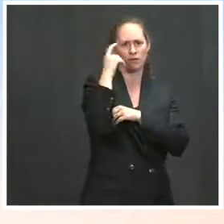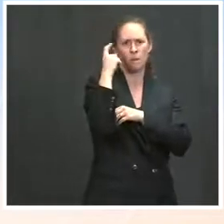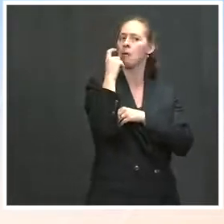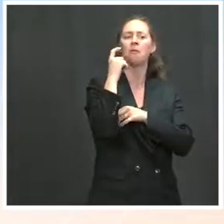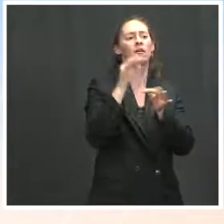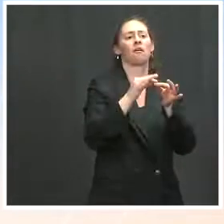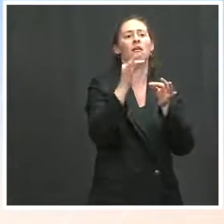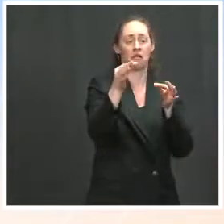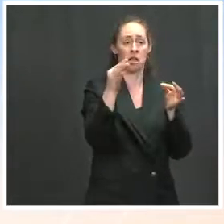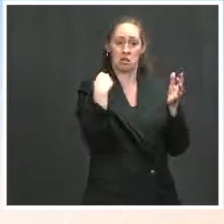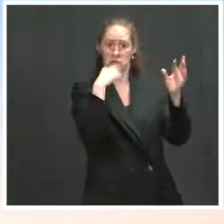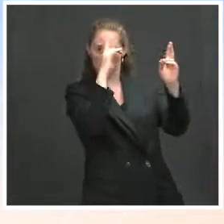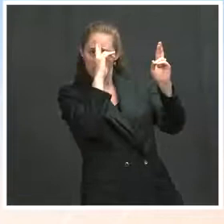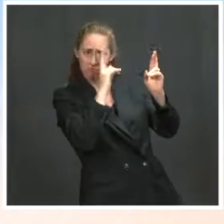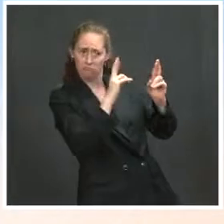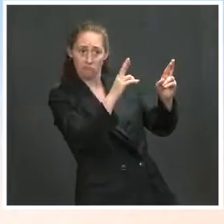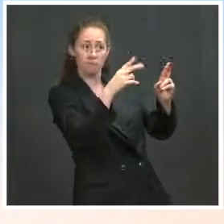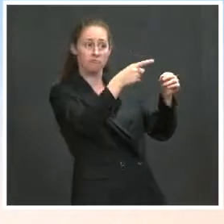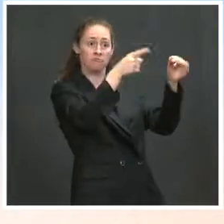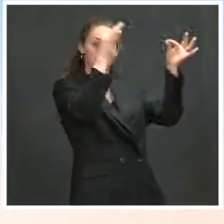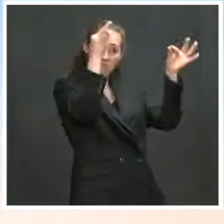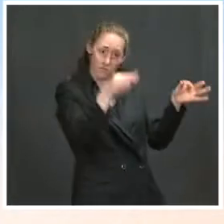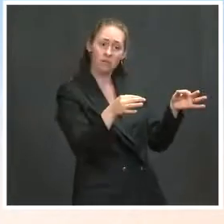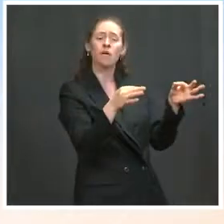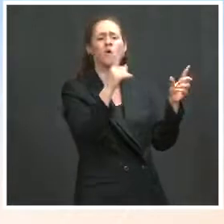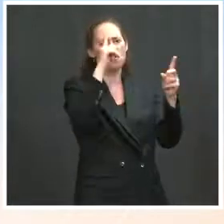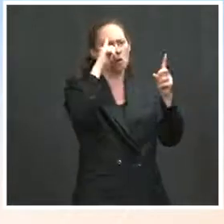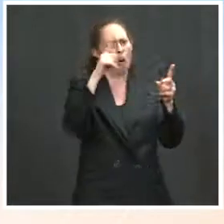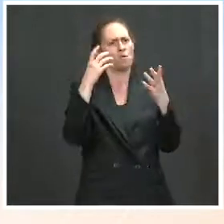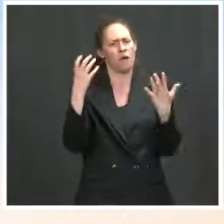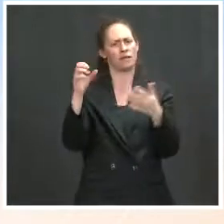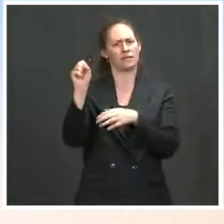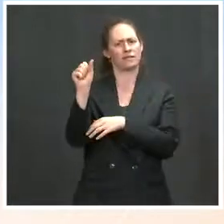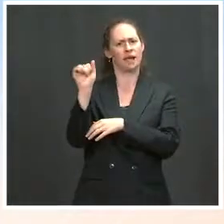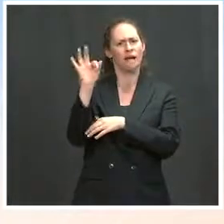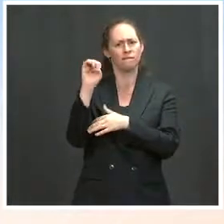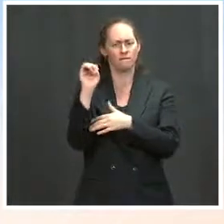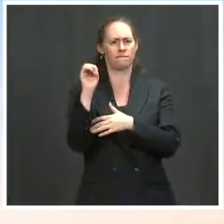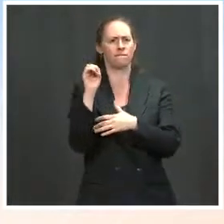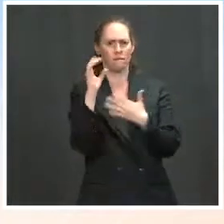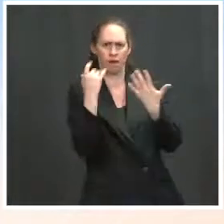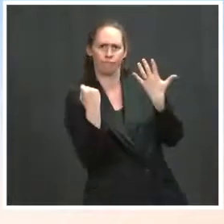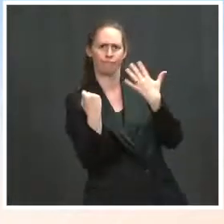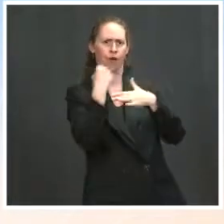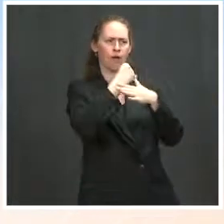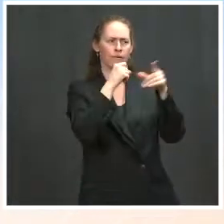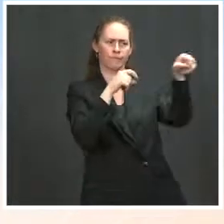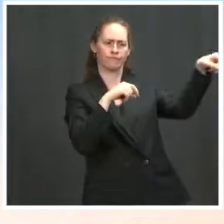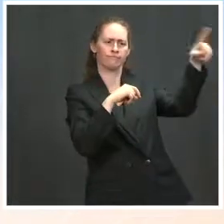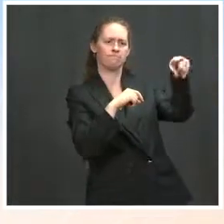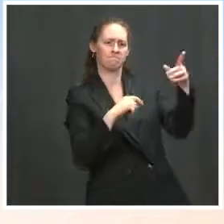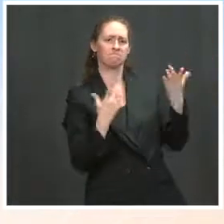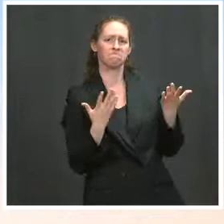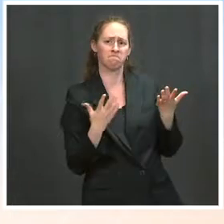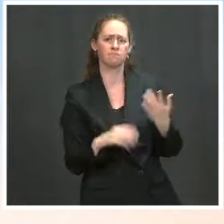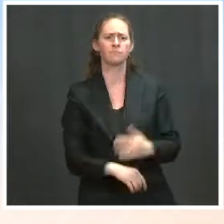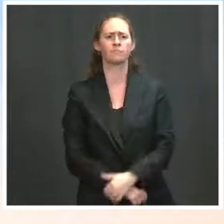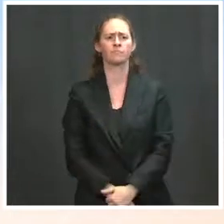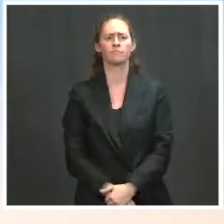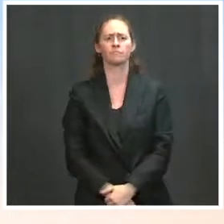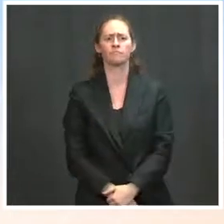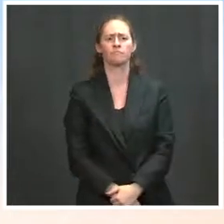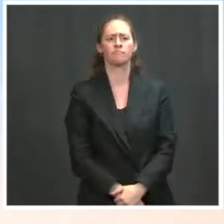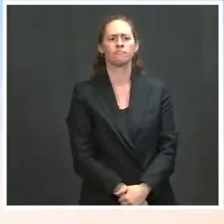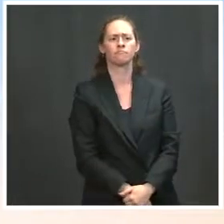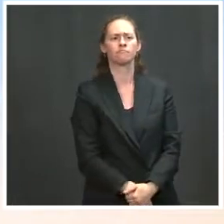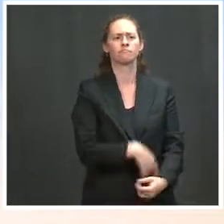commitment that they made to us. And to other countries where they will have athletes